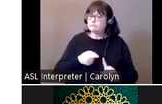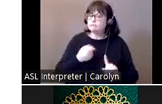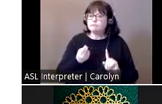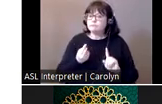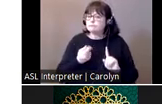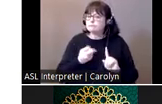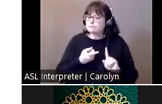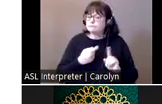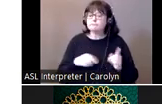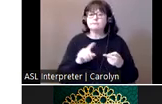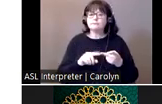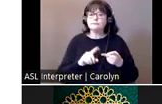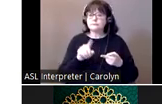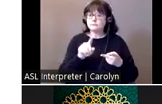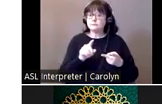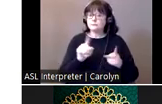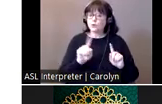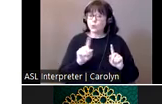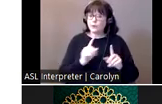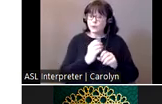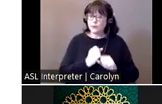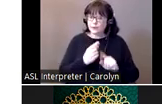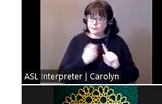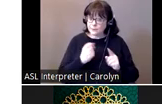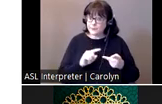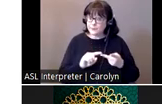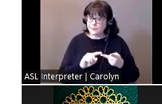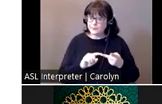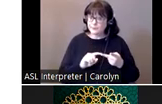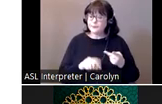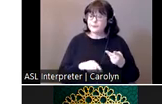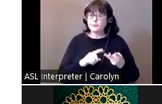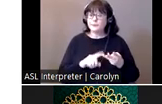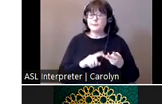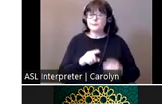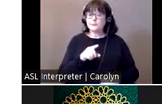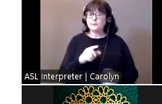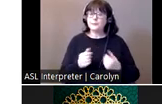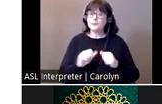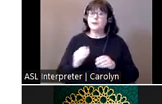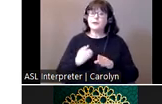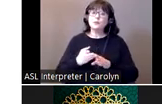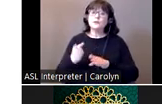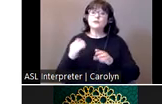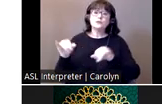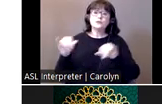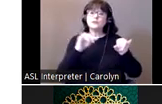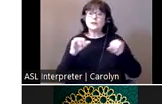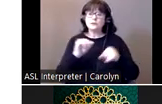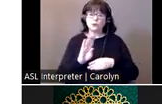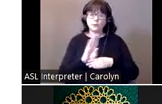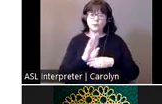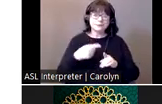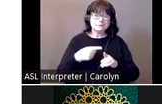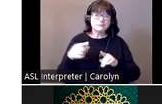Where did you receive the badge? What is the alignment to any professional standards or industry standards that might